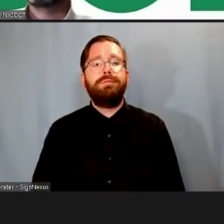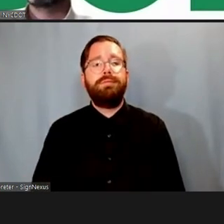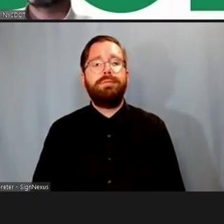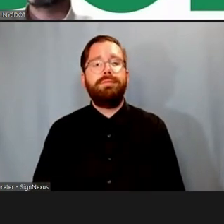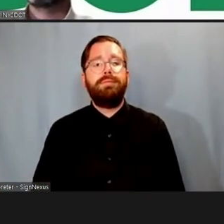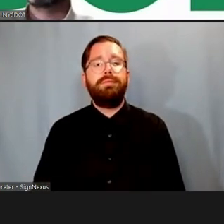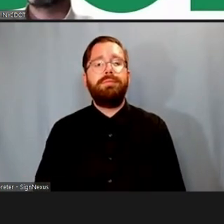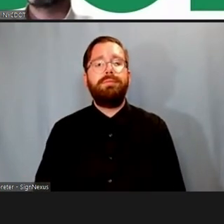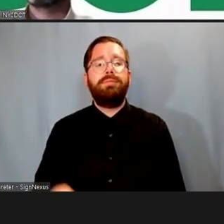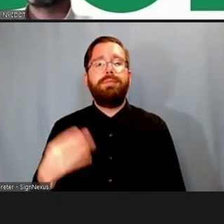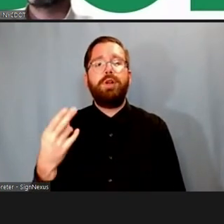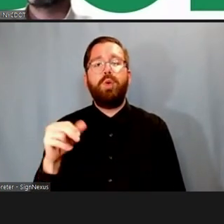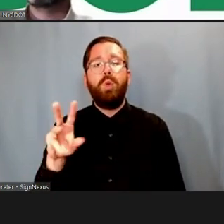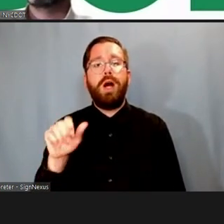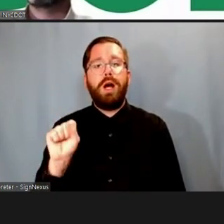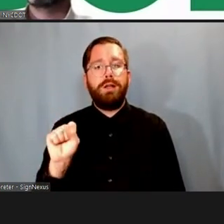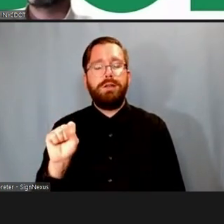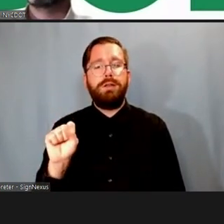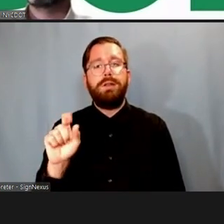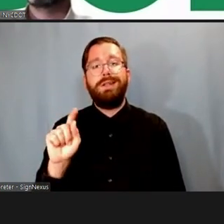kawasa terrigan